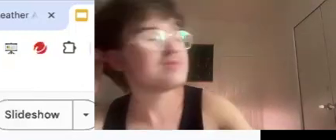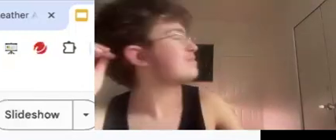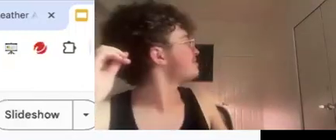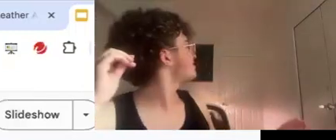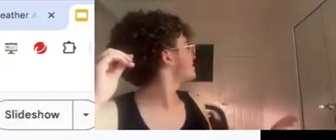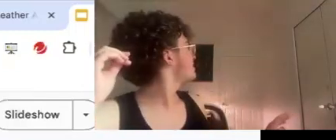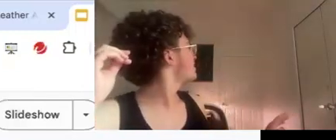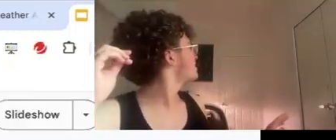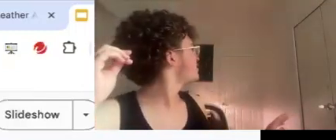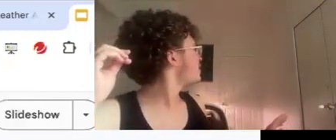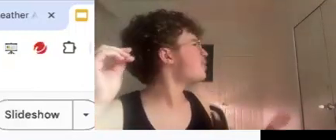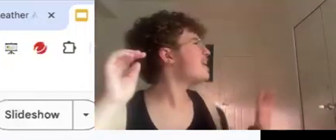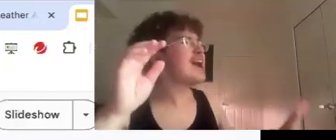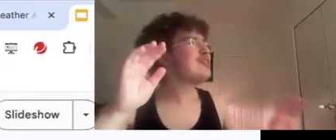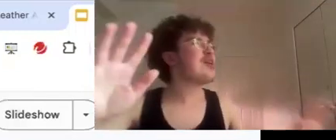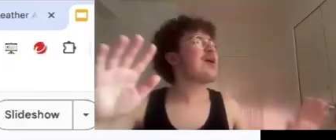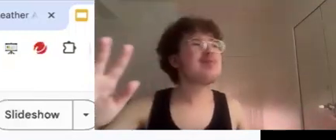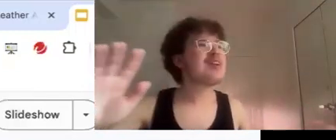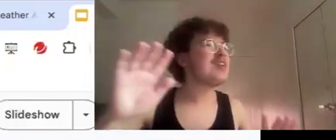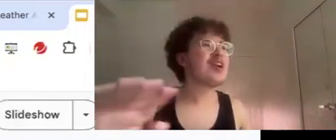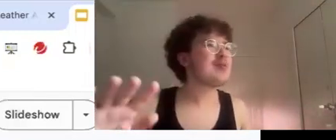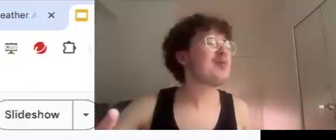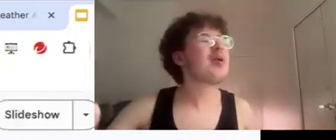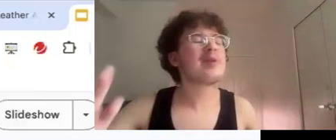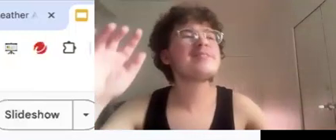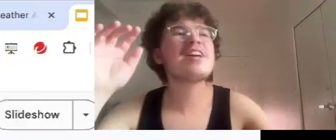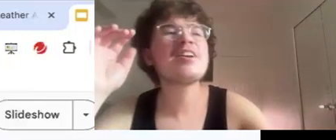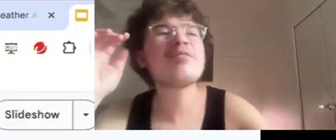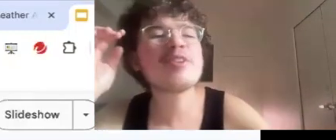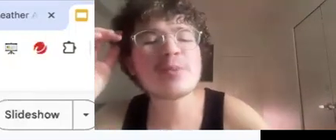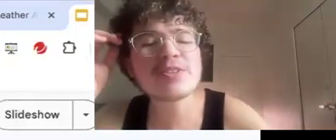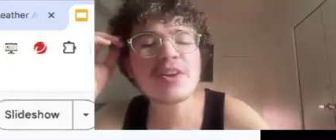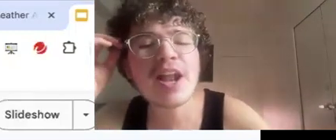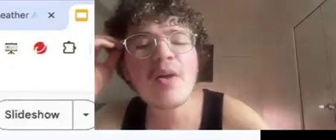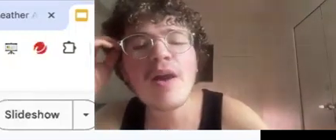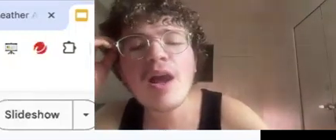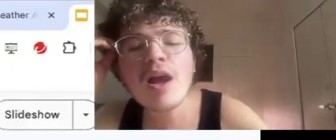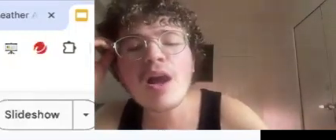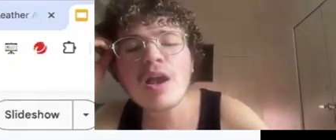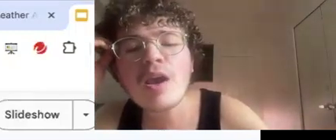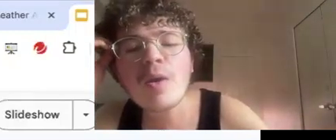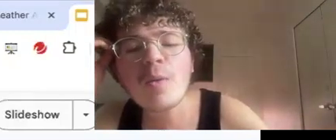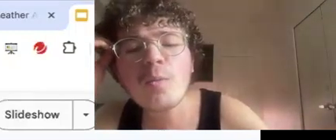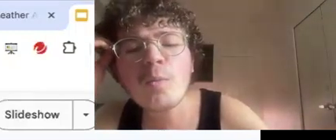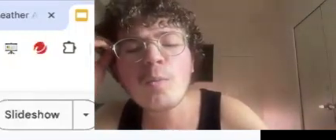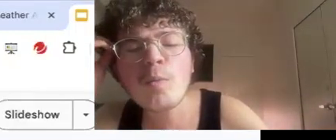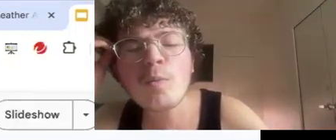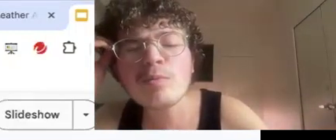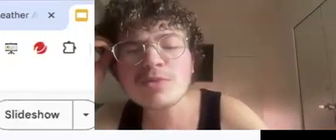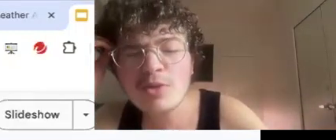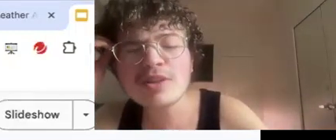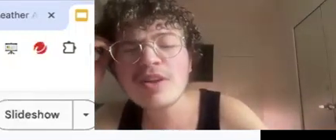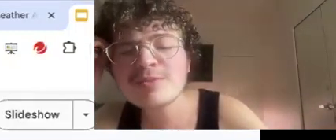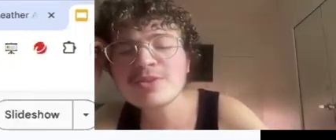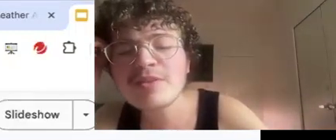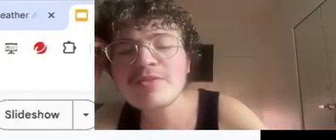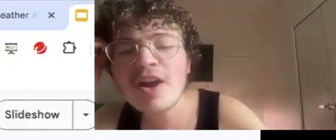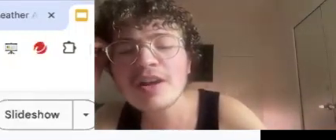data set. This report was created based on aggregates of data sets from 3 different government bureaus and linking